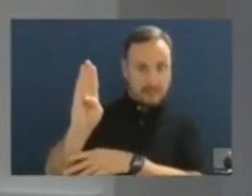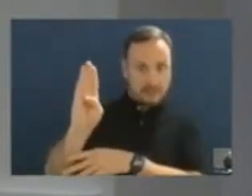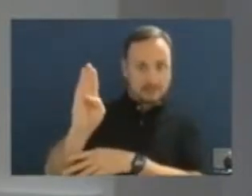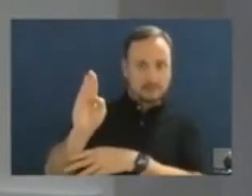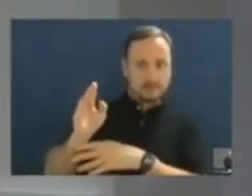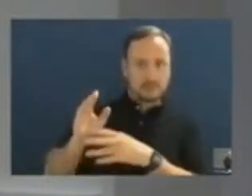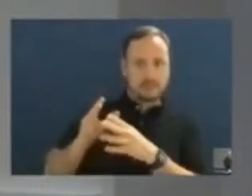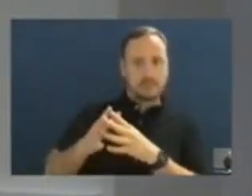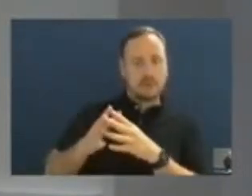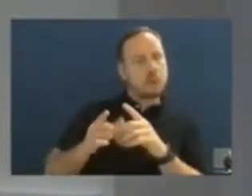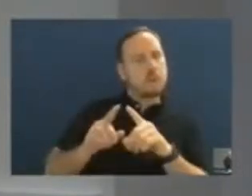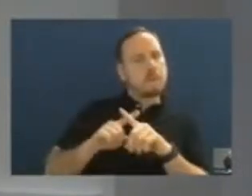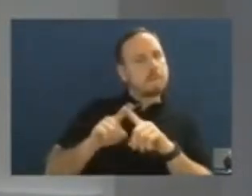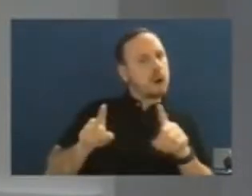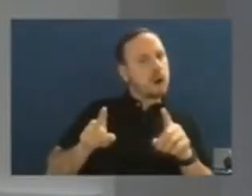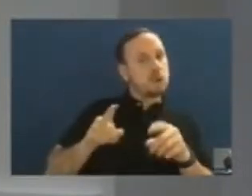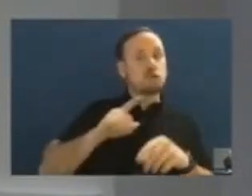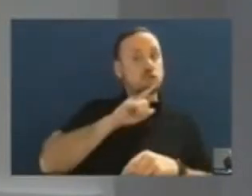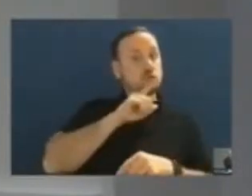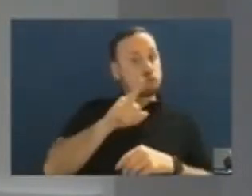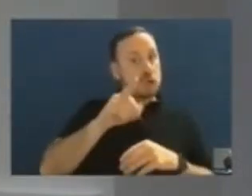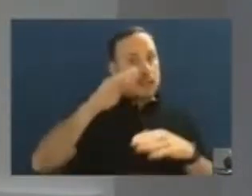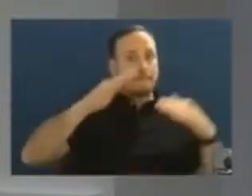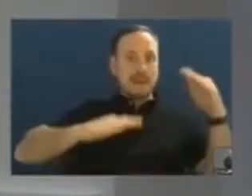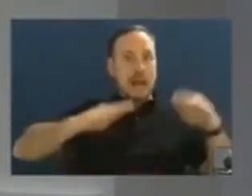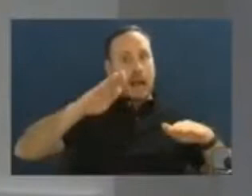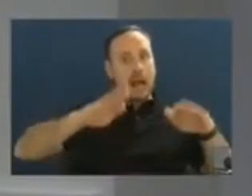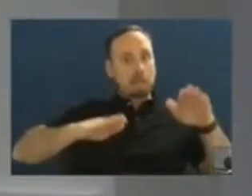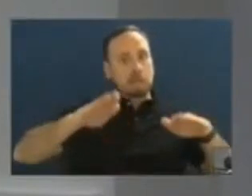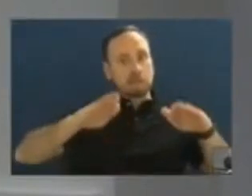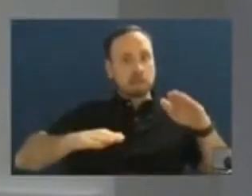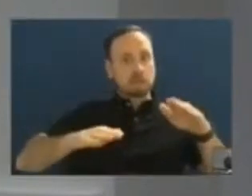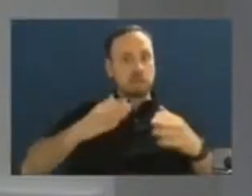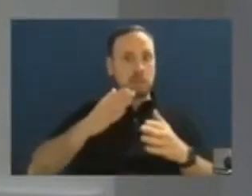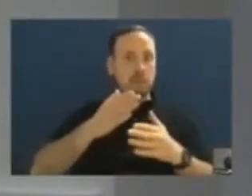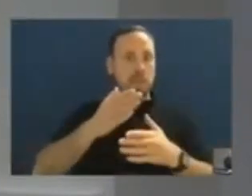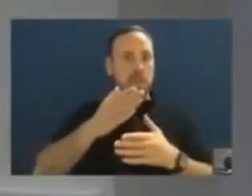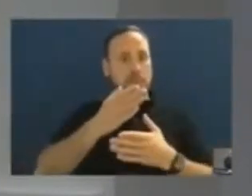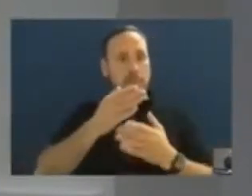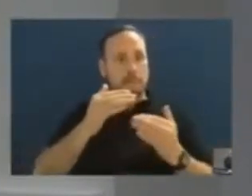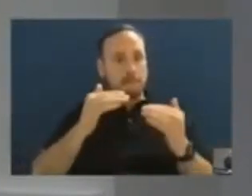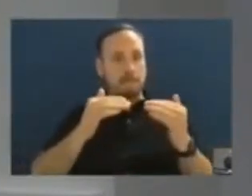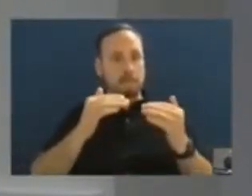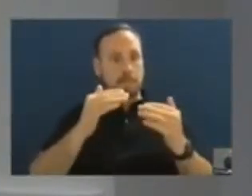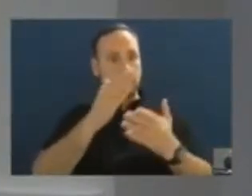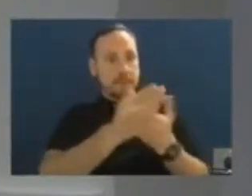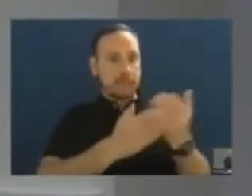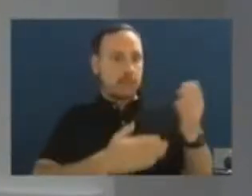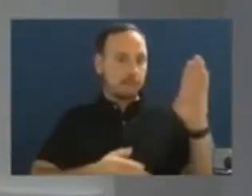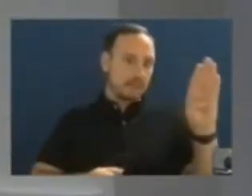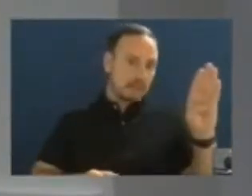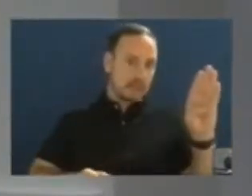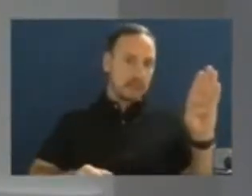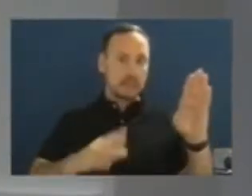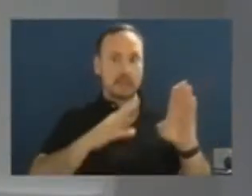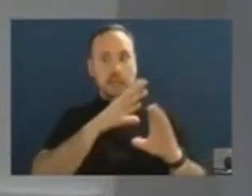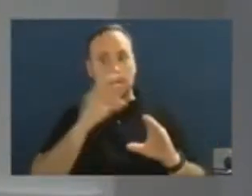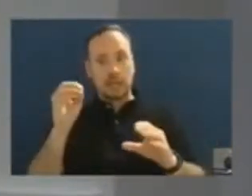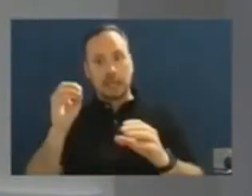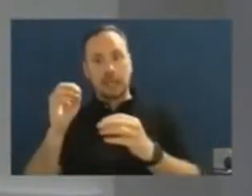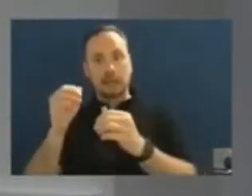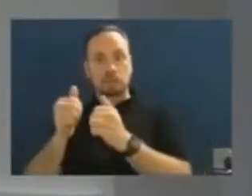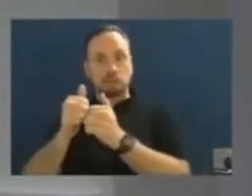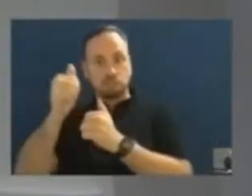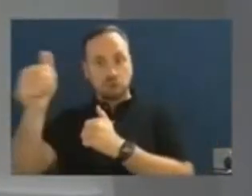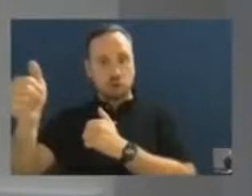but is balanced between Plan B, which is both in-person learning, of course, and virtual learning, which will